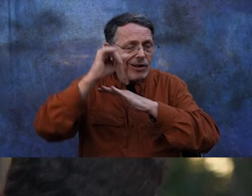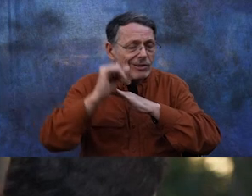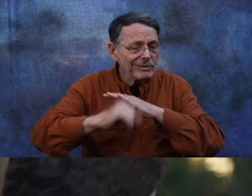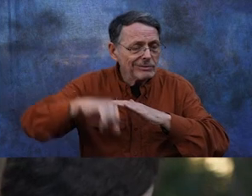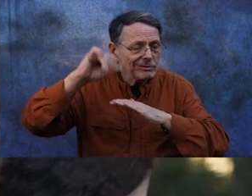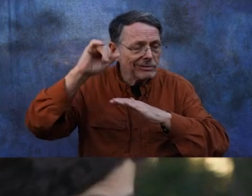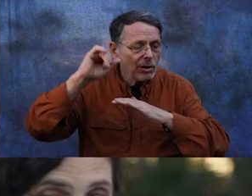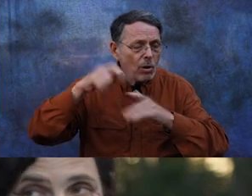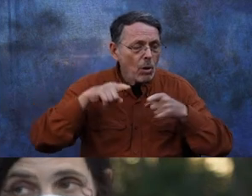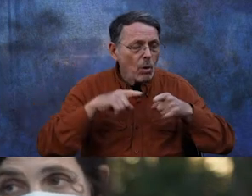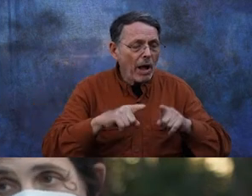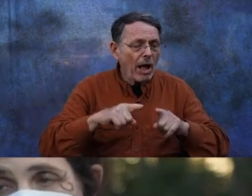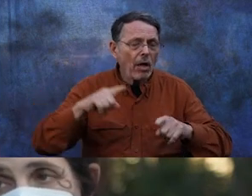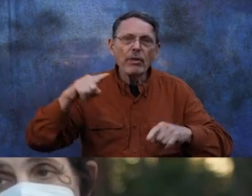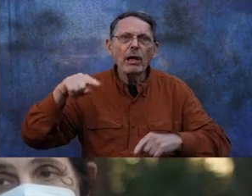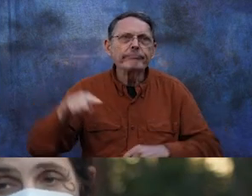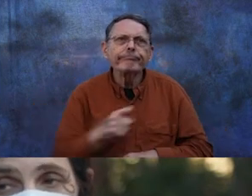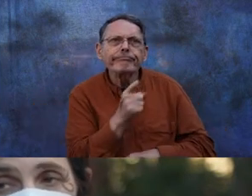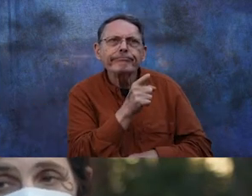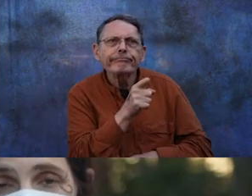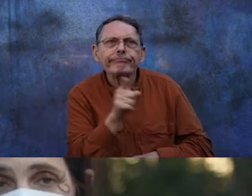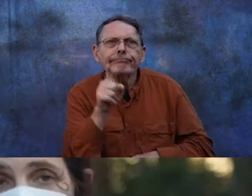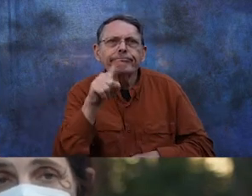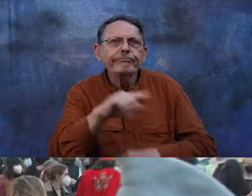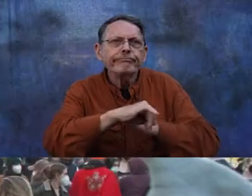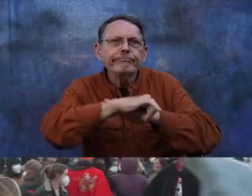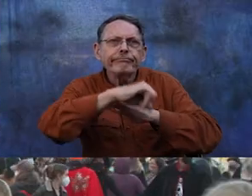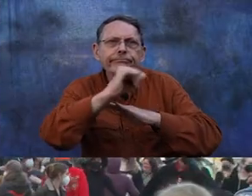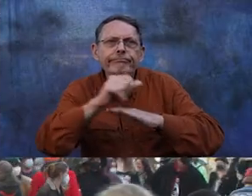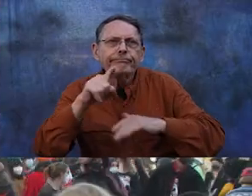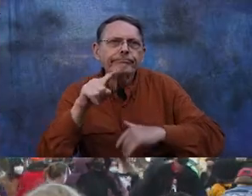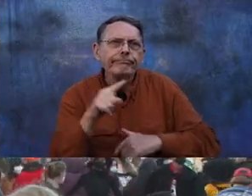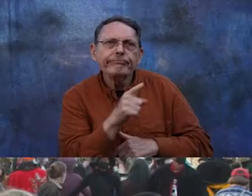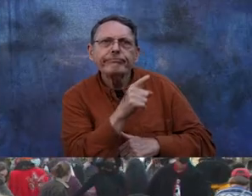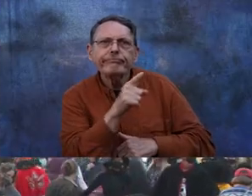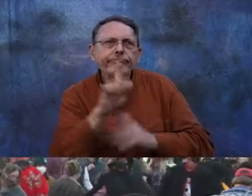whales as they pass on their long